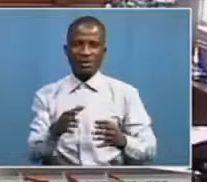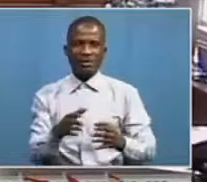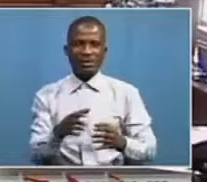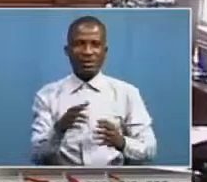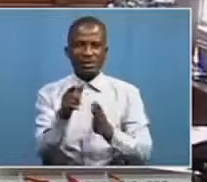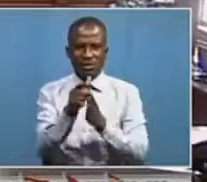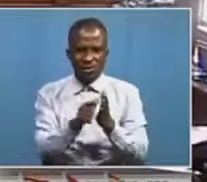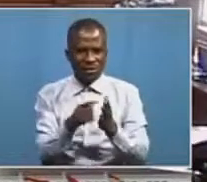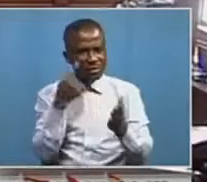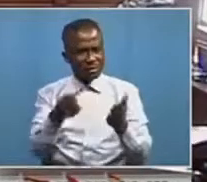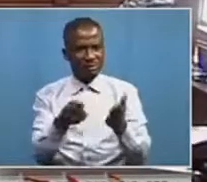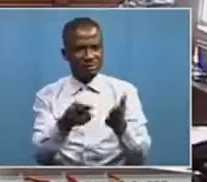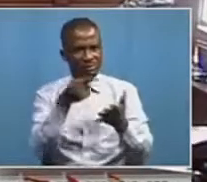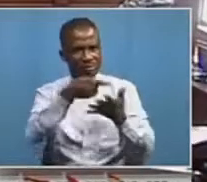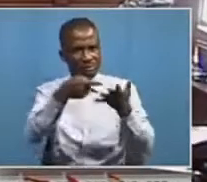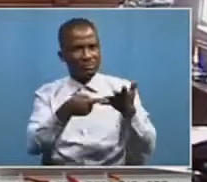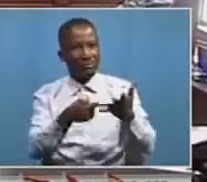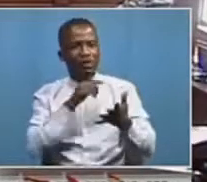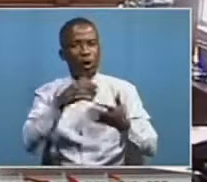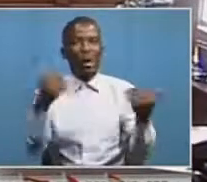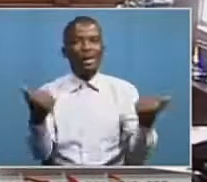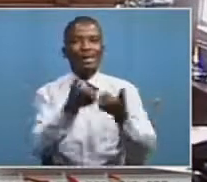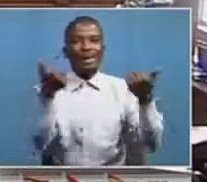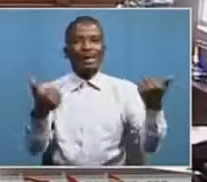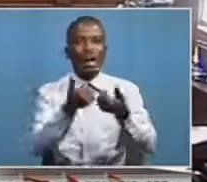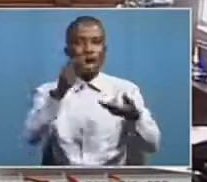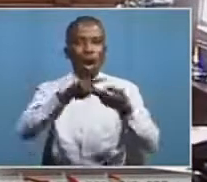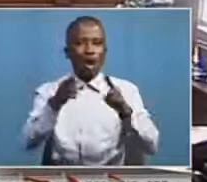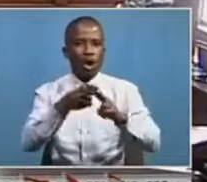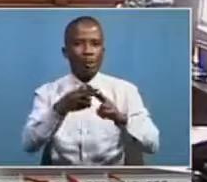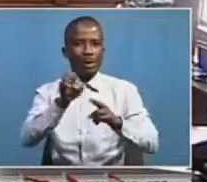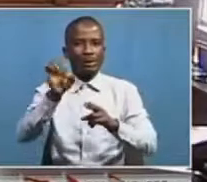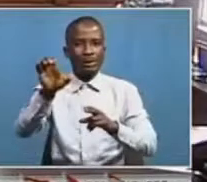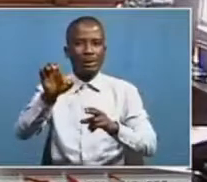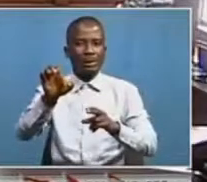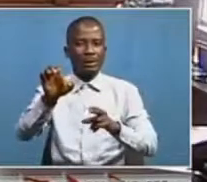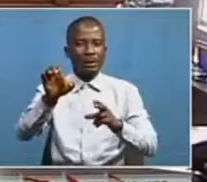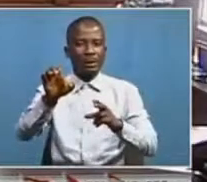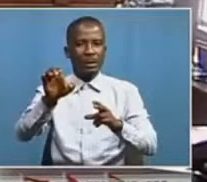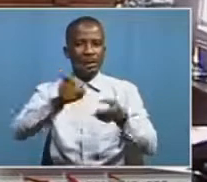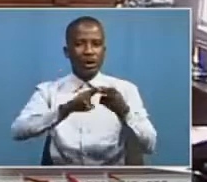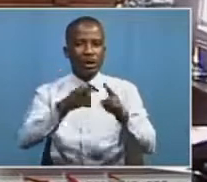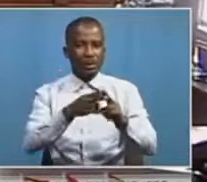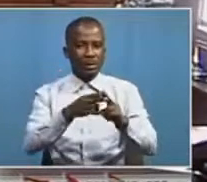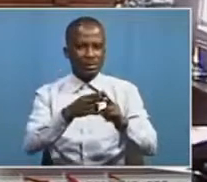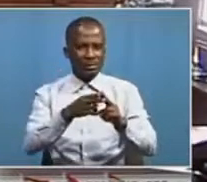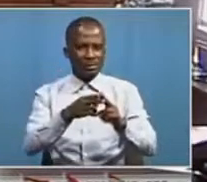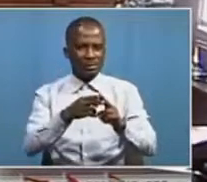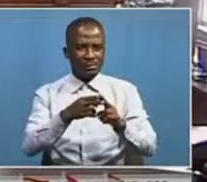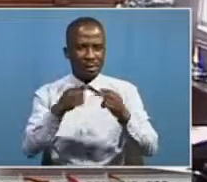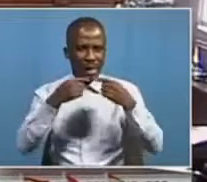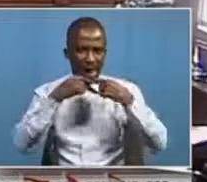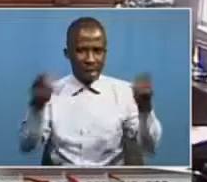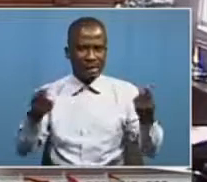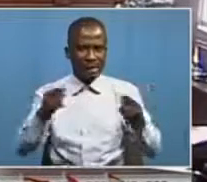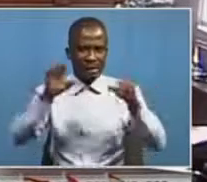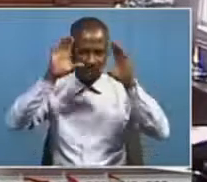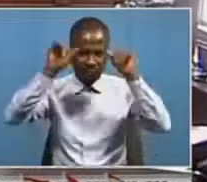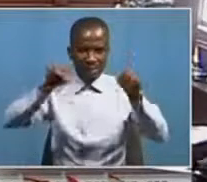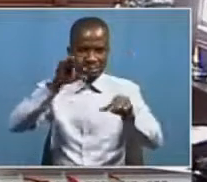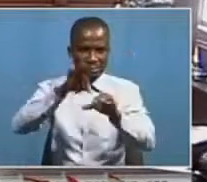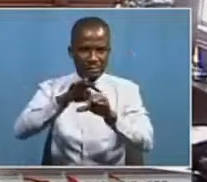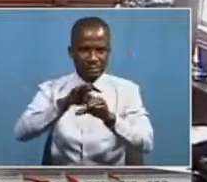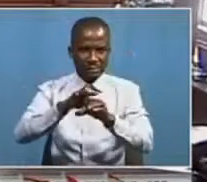his reliefs and grounds, is not challenging the data presented by the first respondent, from which the second respondent's declaration as president-elect was